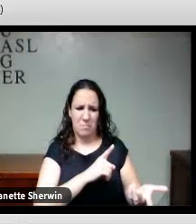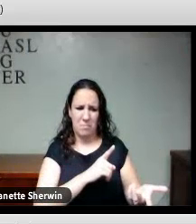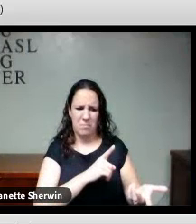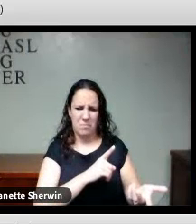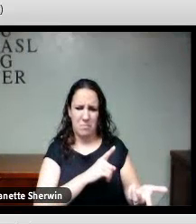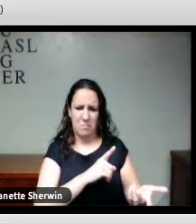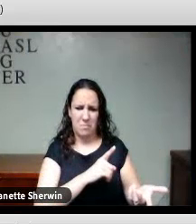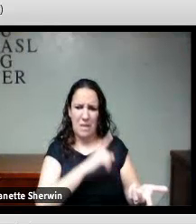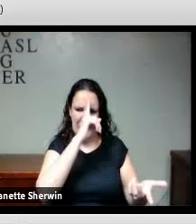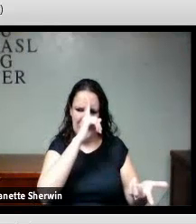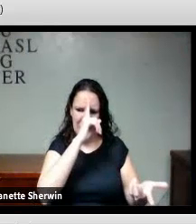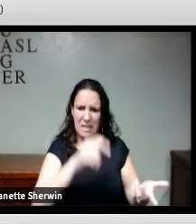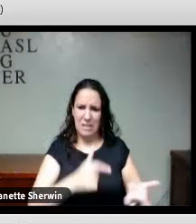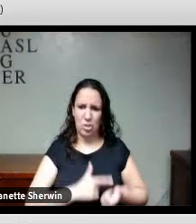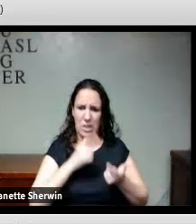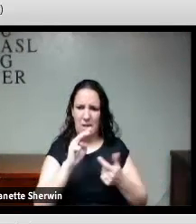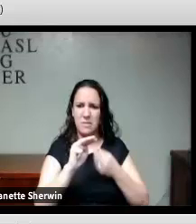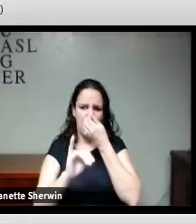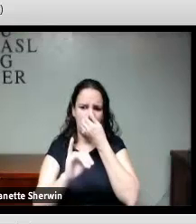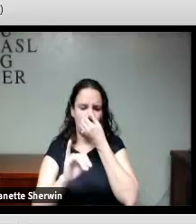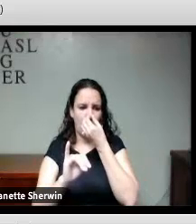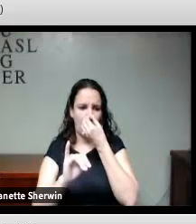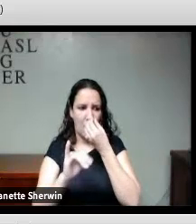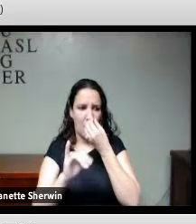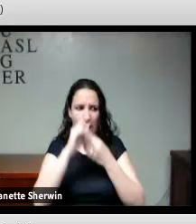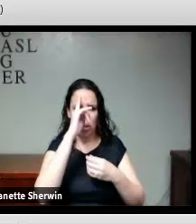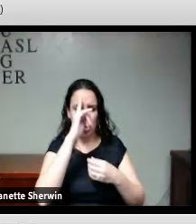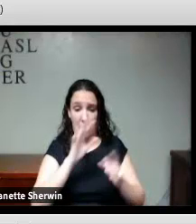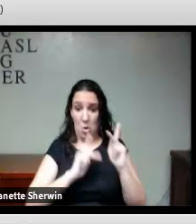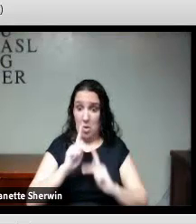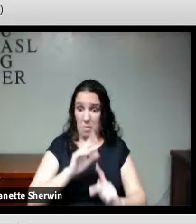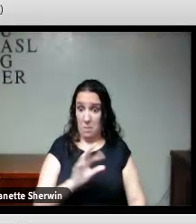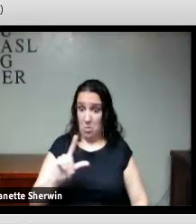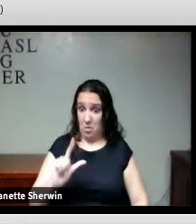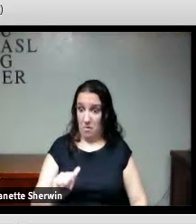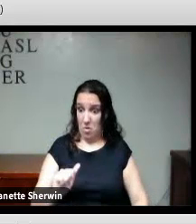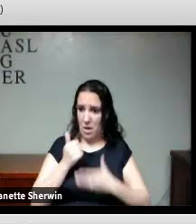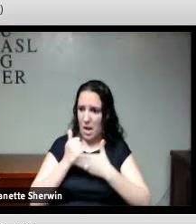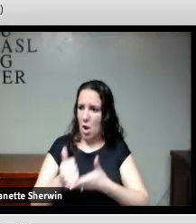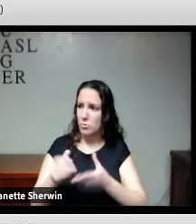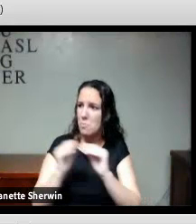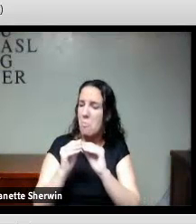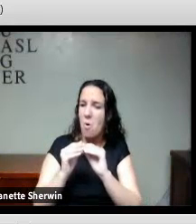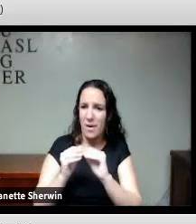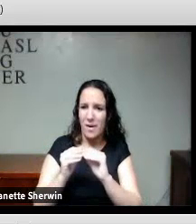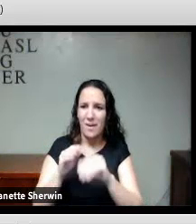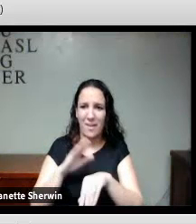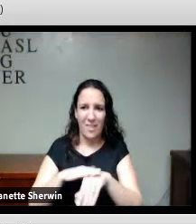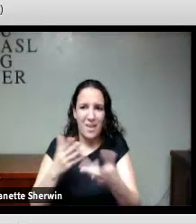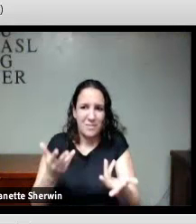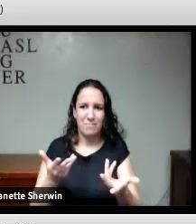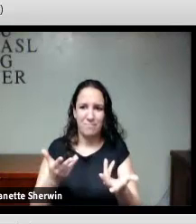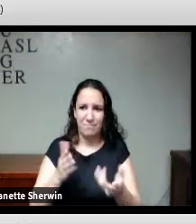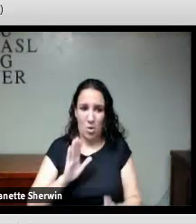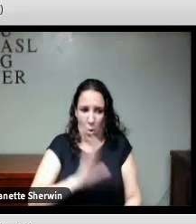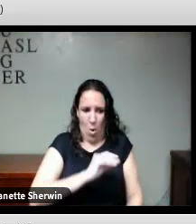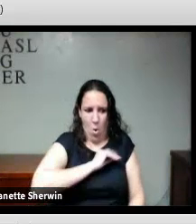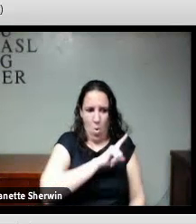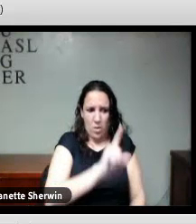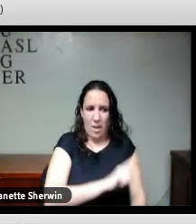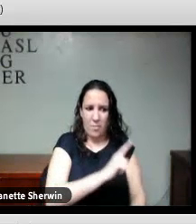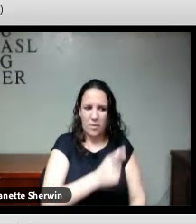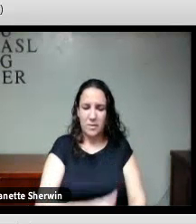think it was Michigan. And she felt that the people in Florida could be more helpful to her over the phone than going to her own library or calling her own library.